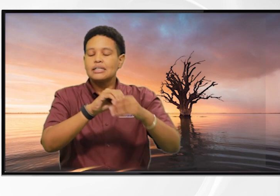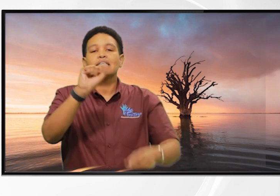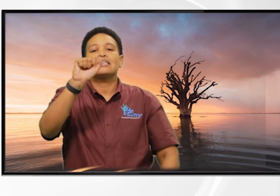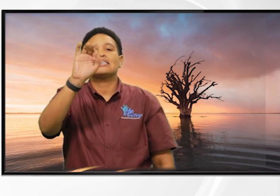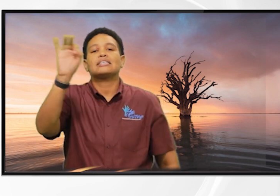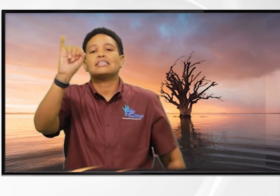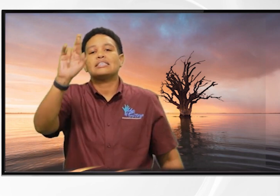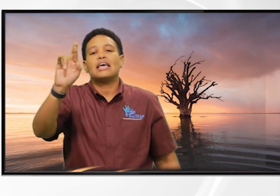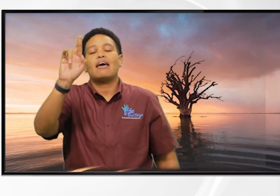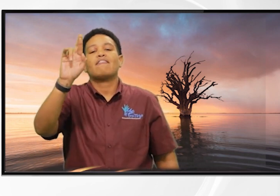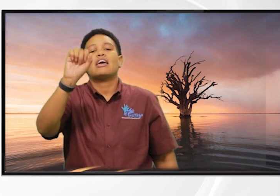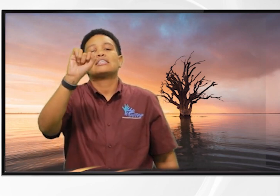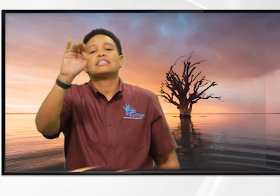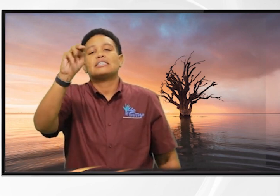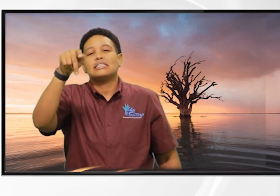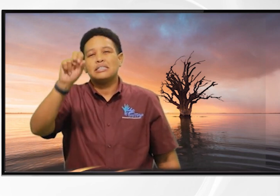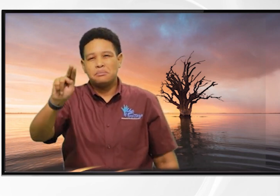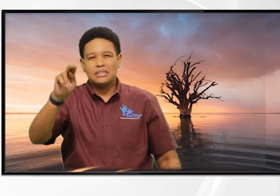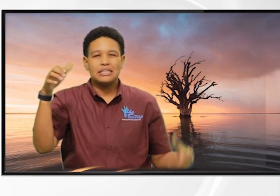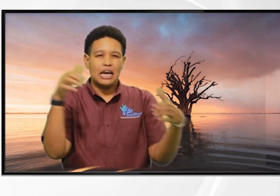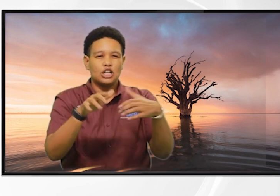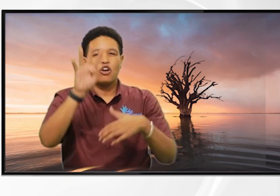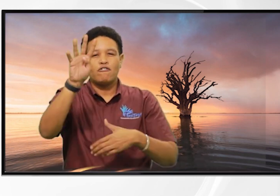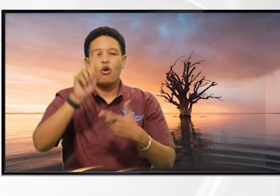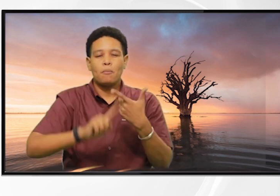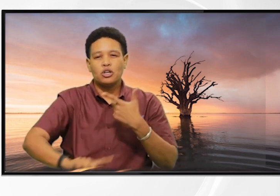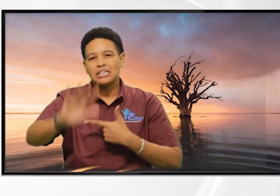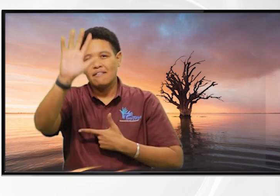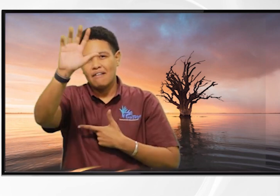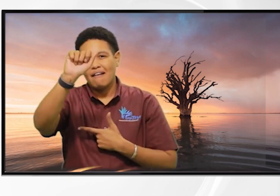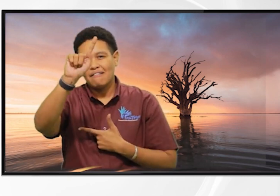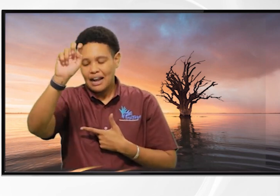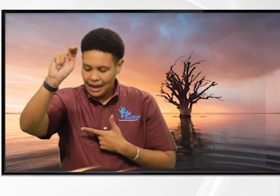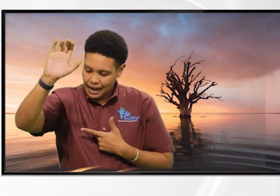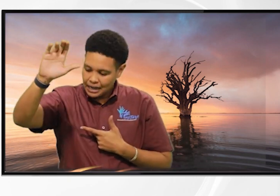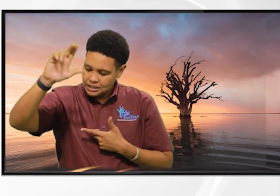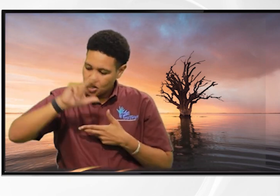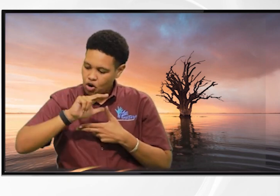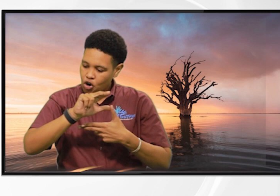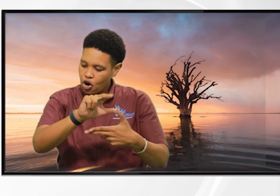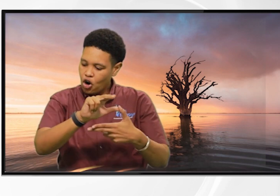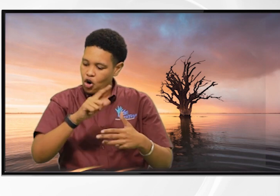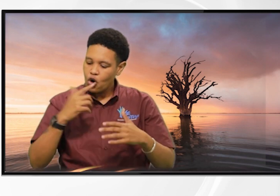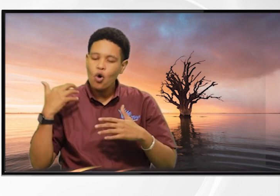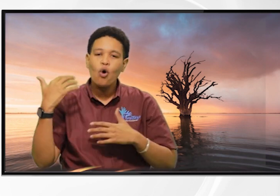of Saffir-Simpson Category 4 and 5 Atlantic hurricanes